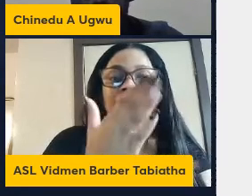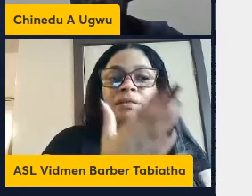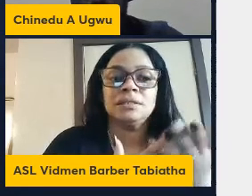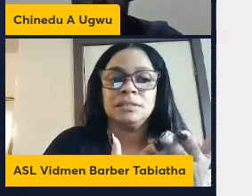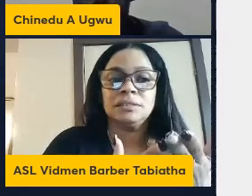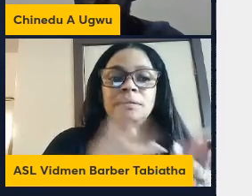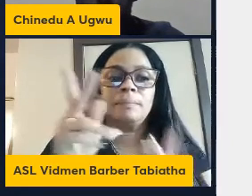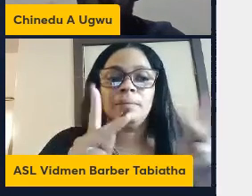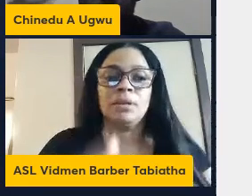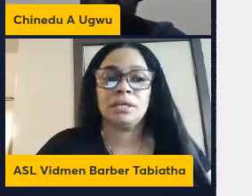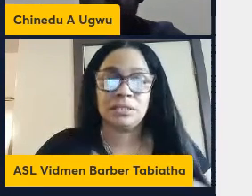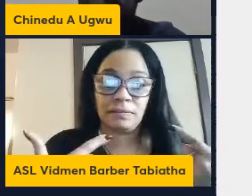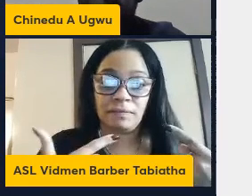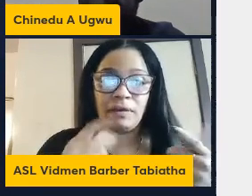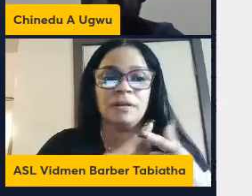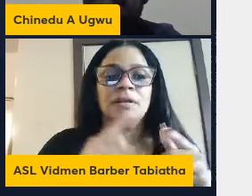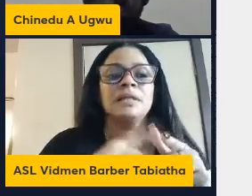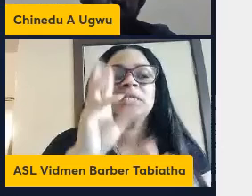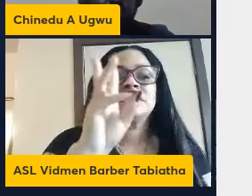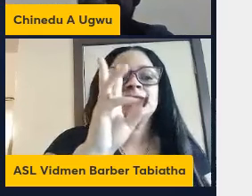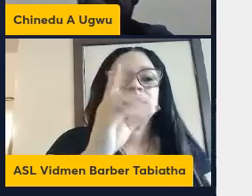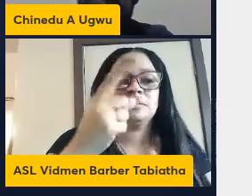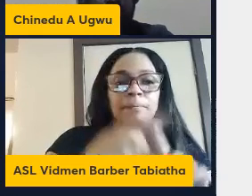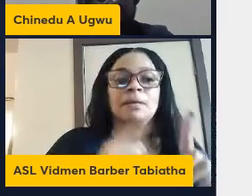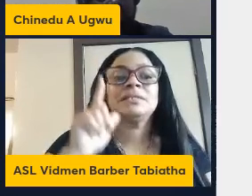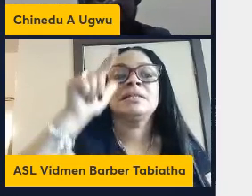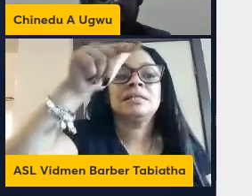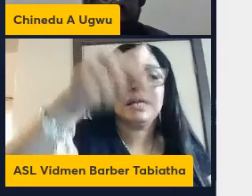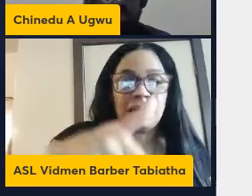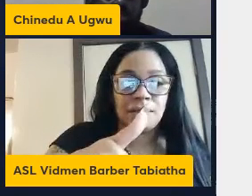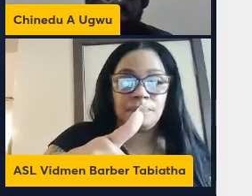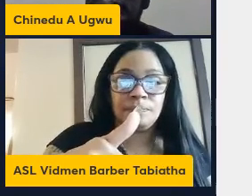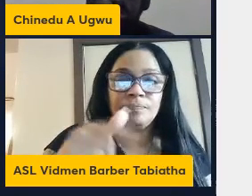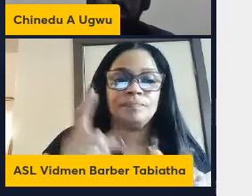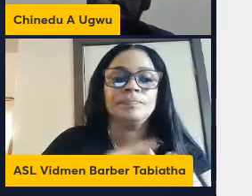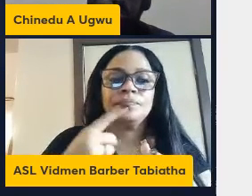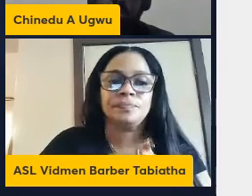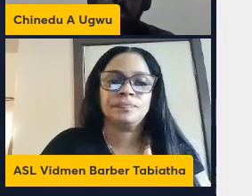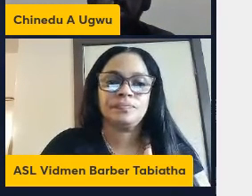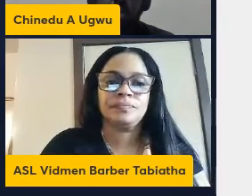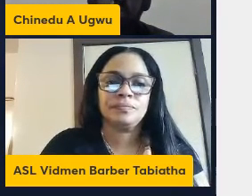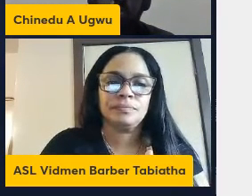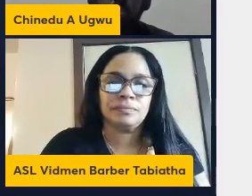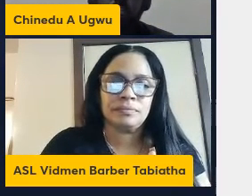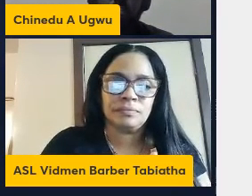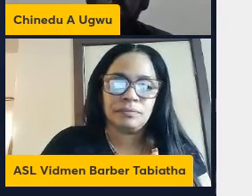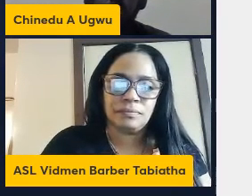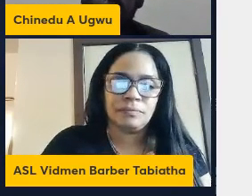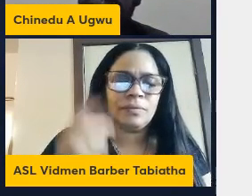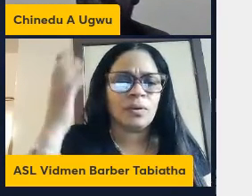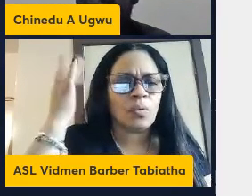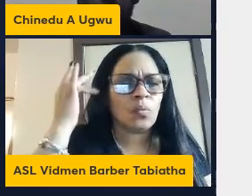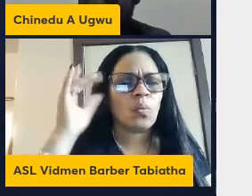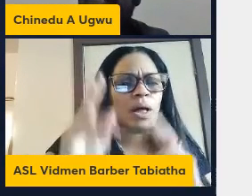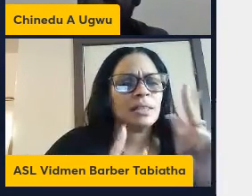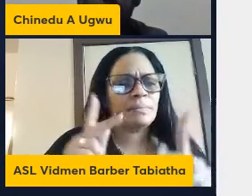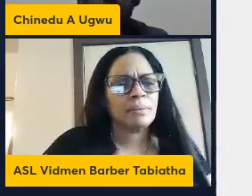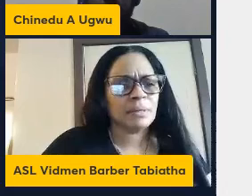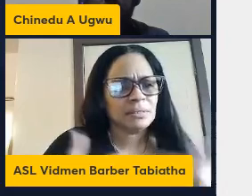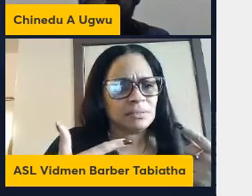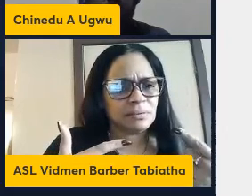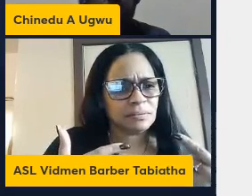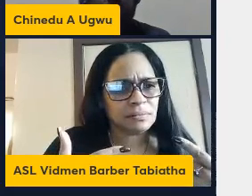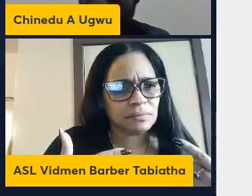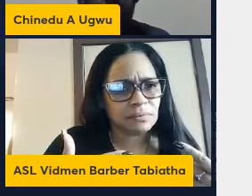the survivors and the contact, and then six months after. The interesting thing again we saw is that while most of the survivors retained their